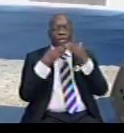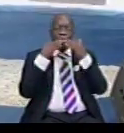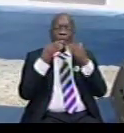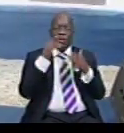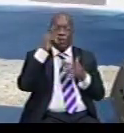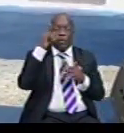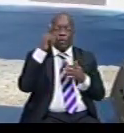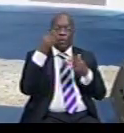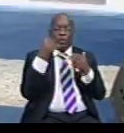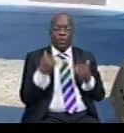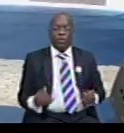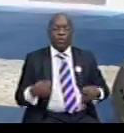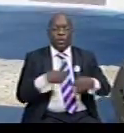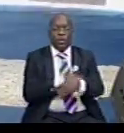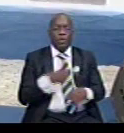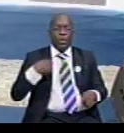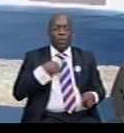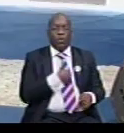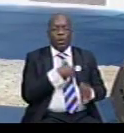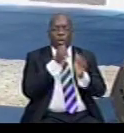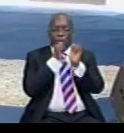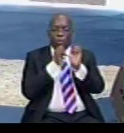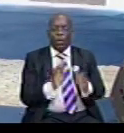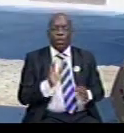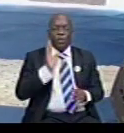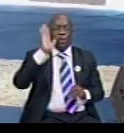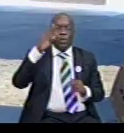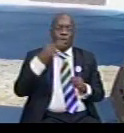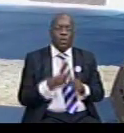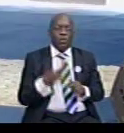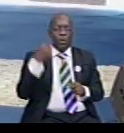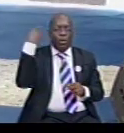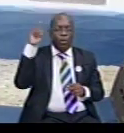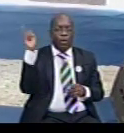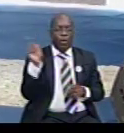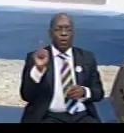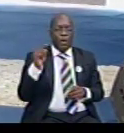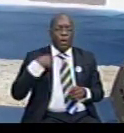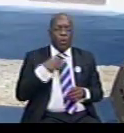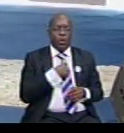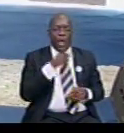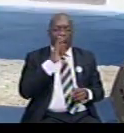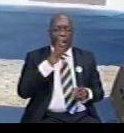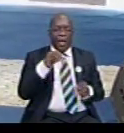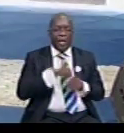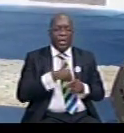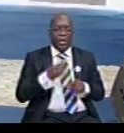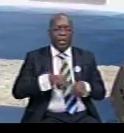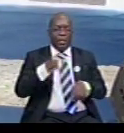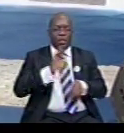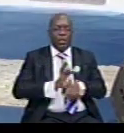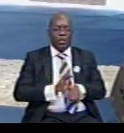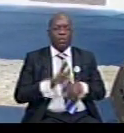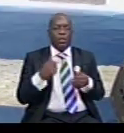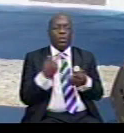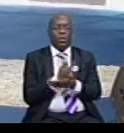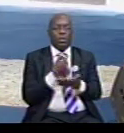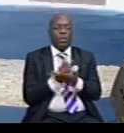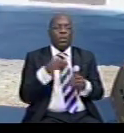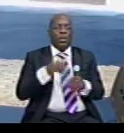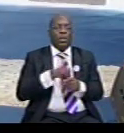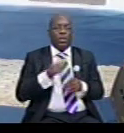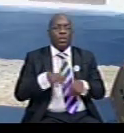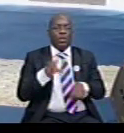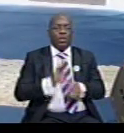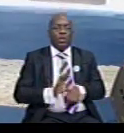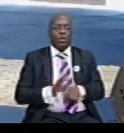for where we are in the church in Ghana, in the church all over Africa, and in